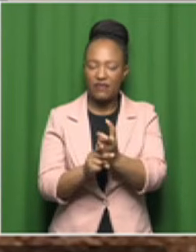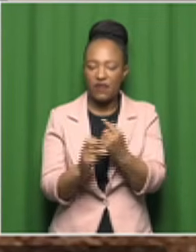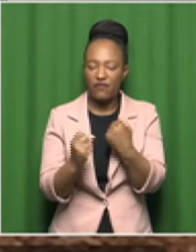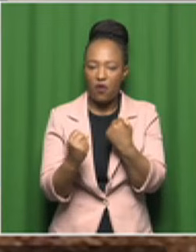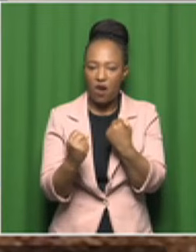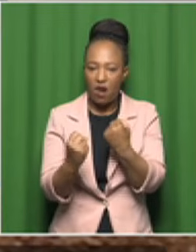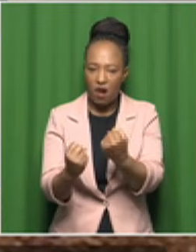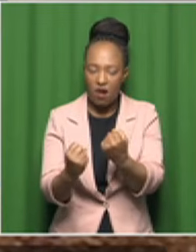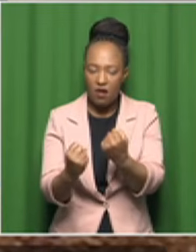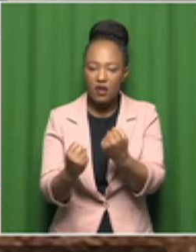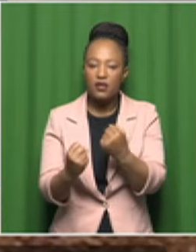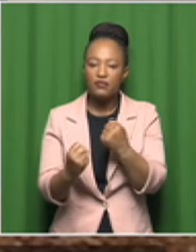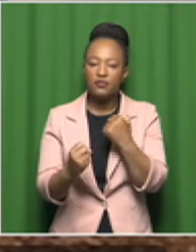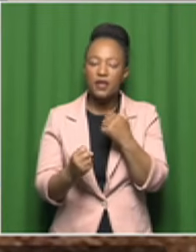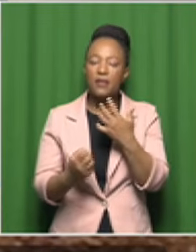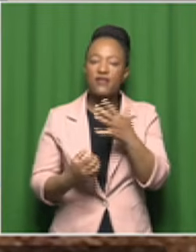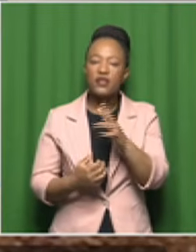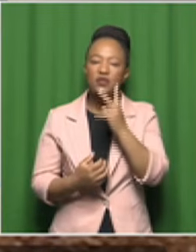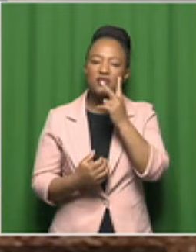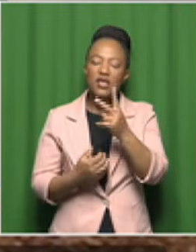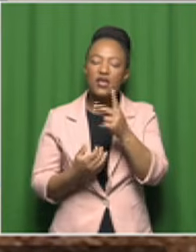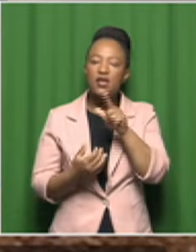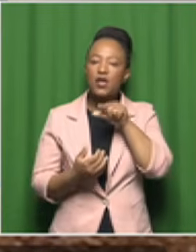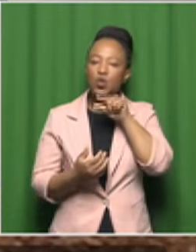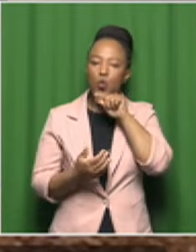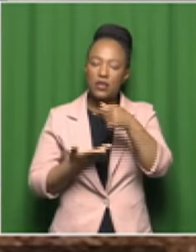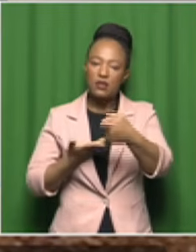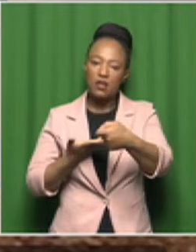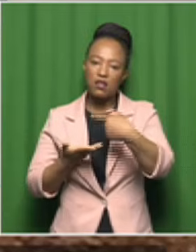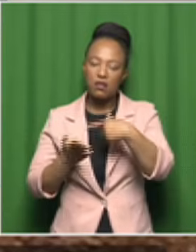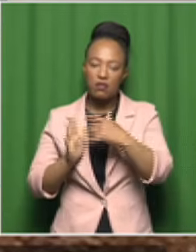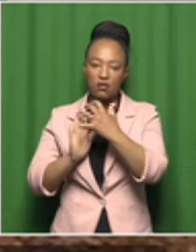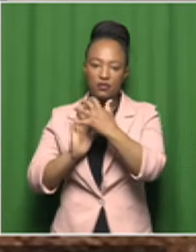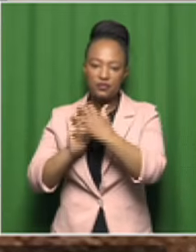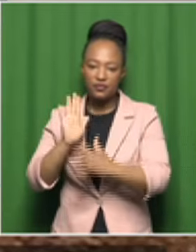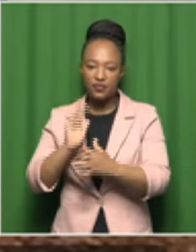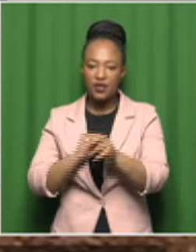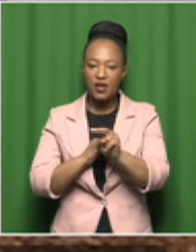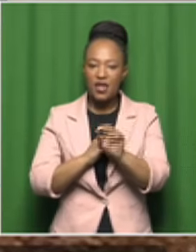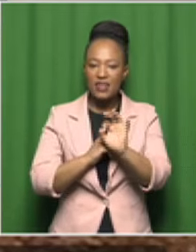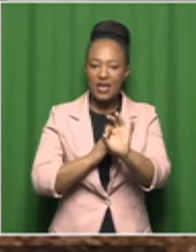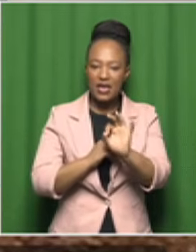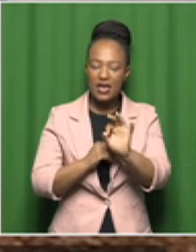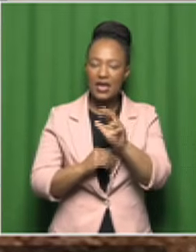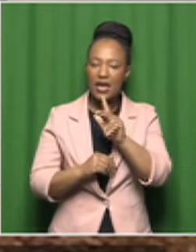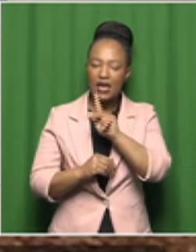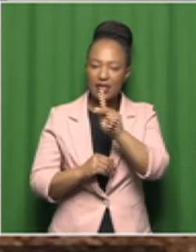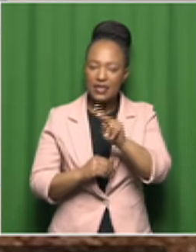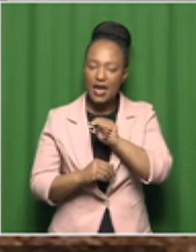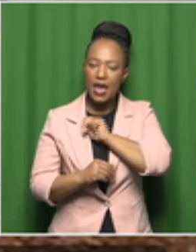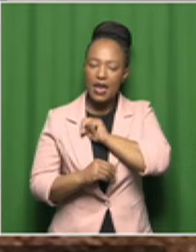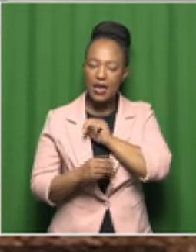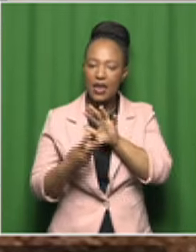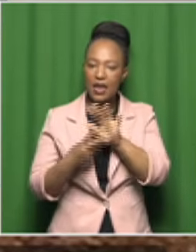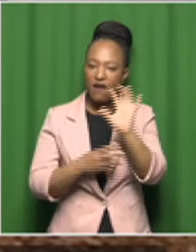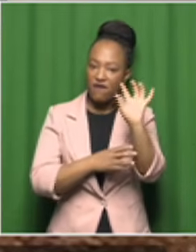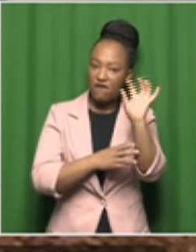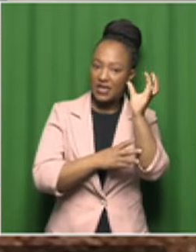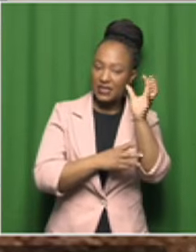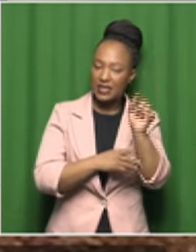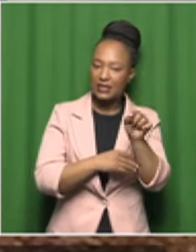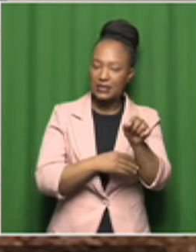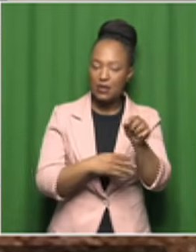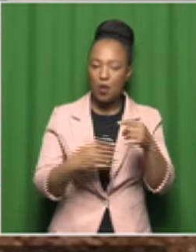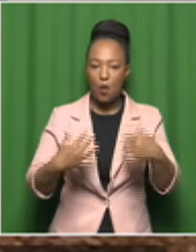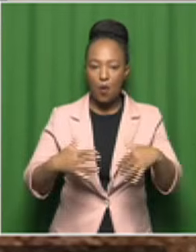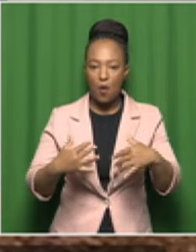tweet coming in last night from the N3 toll concession. It applies to the N3 route, KZN, and up through the Free State, but it basically is